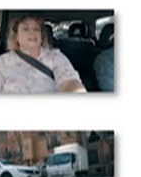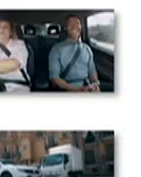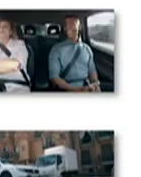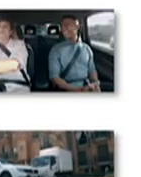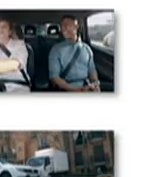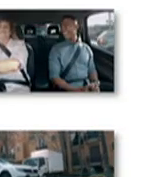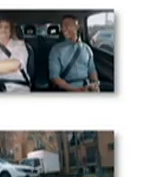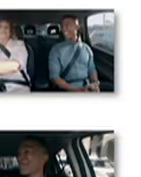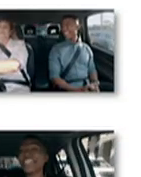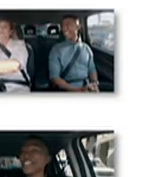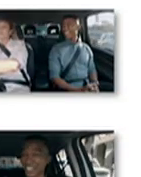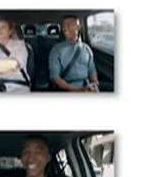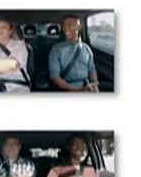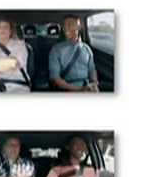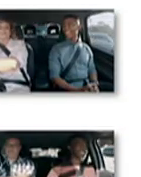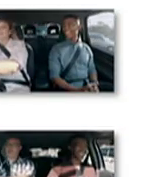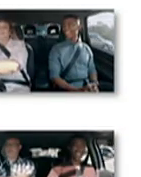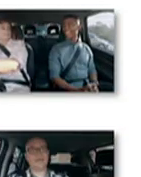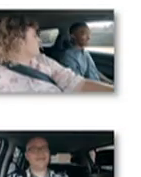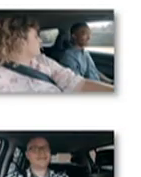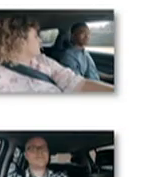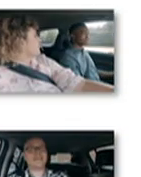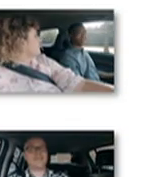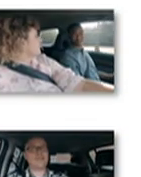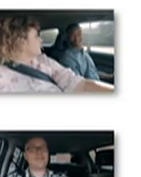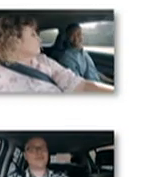save. SMS SAVE to 34473.